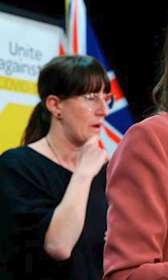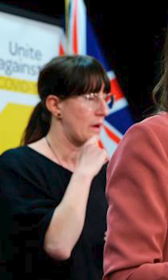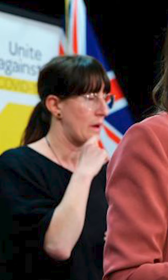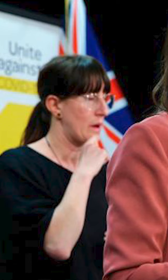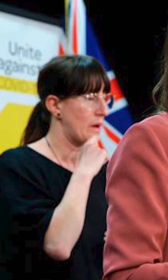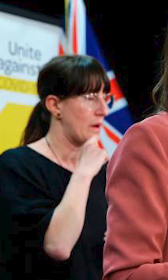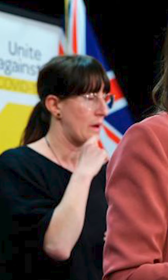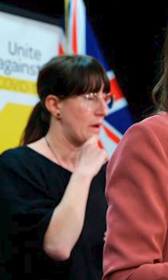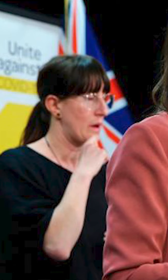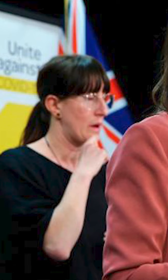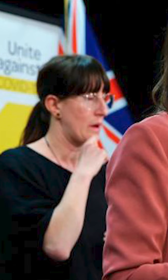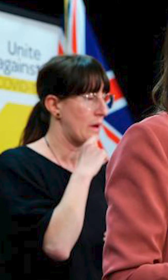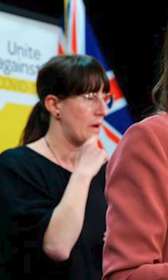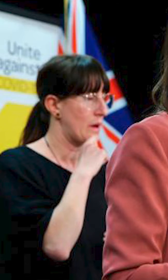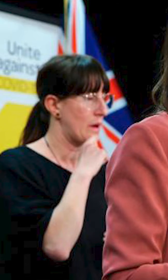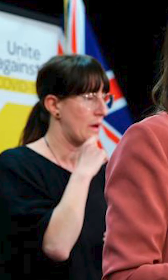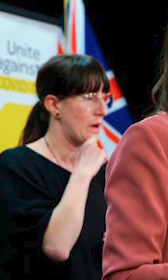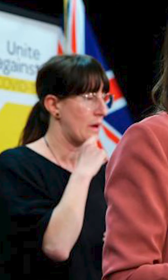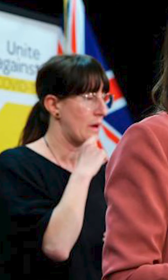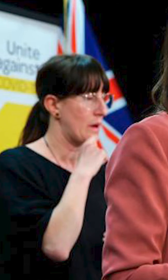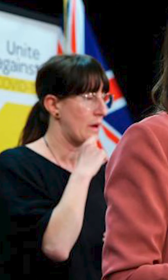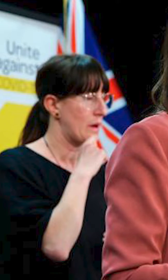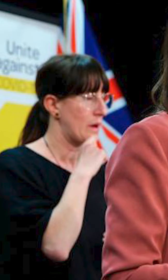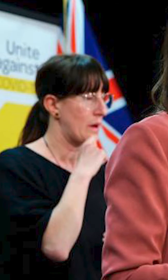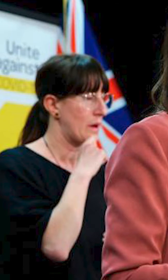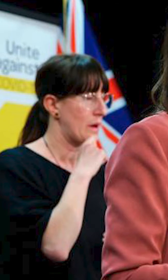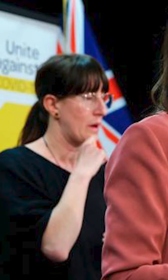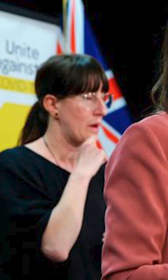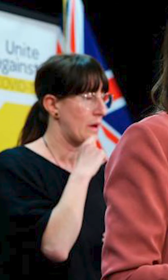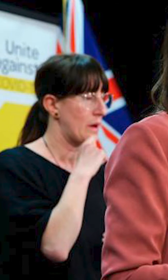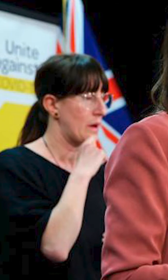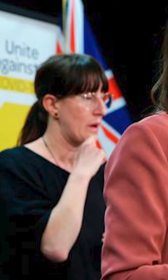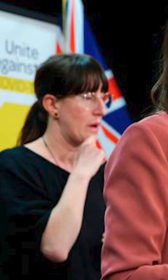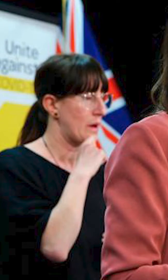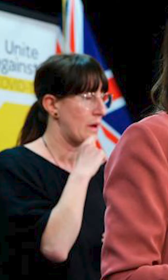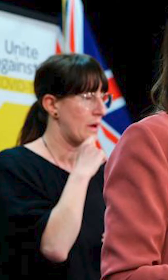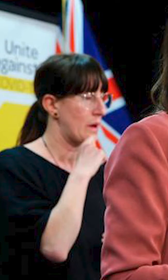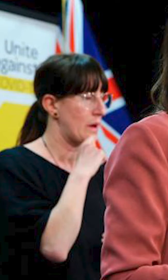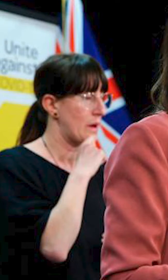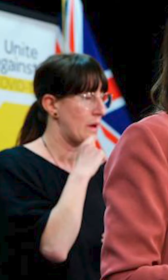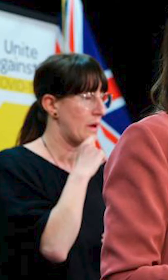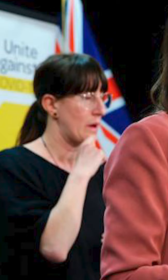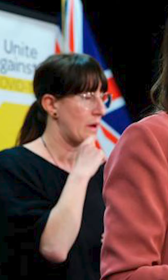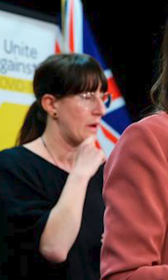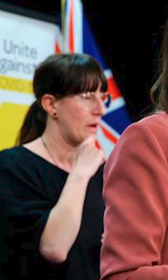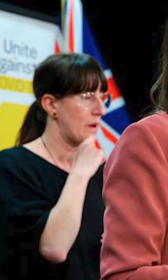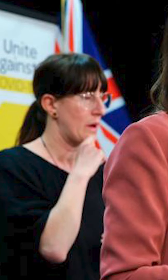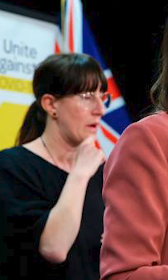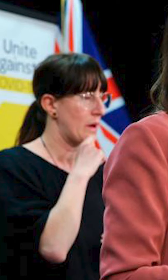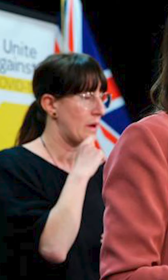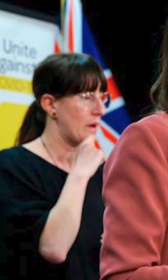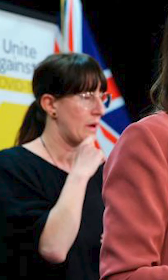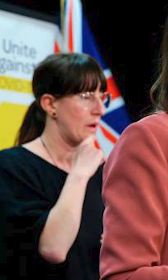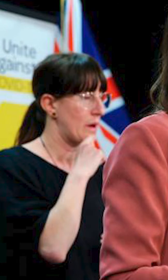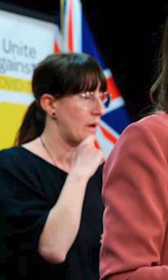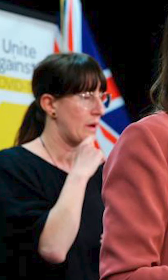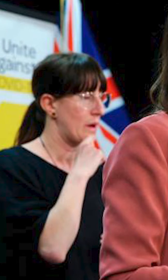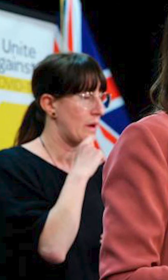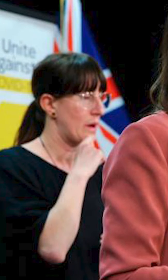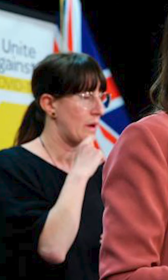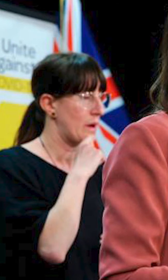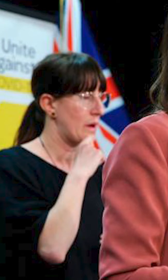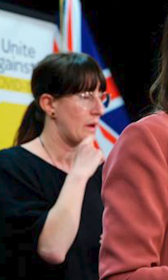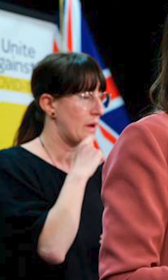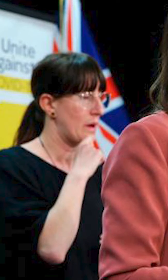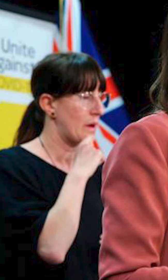General of Health Ashley Bloomfield said Tuesday, New Zealand will be under the strictest level lockdown level for the next